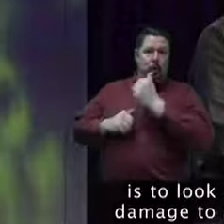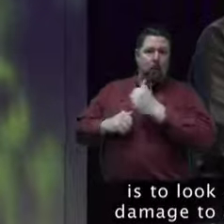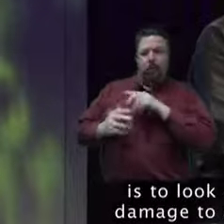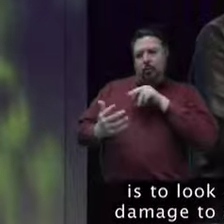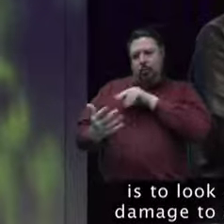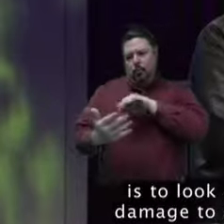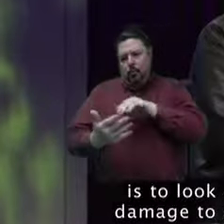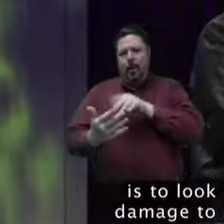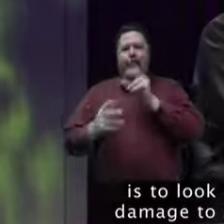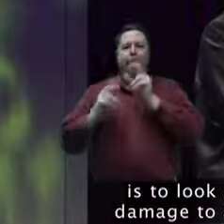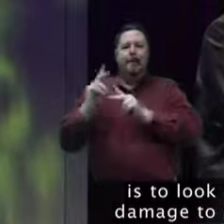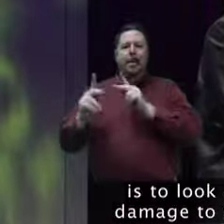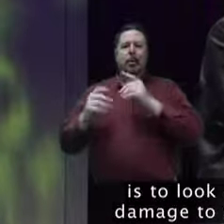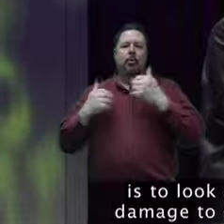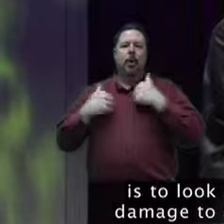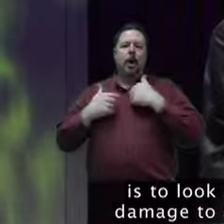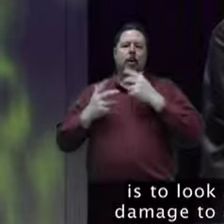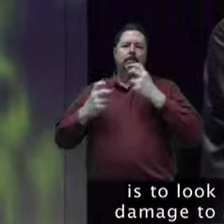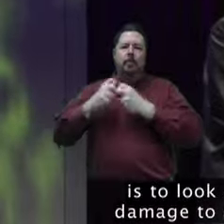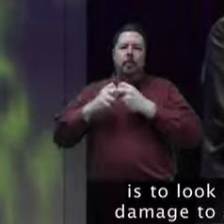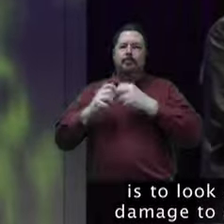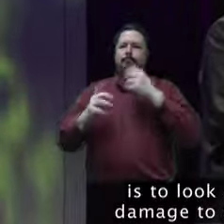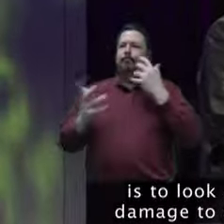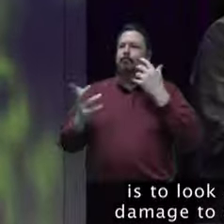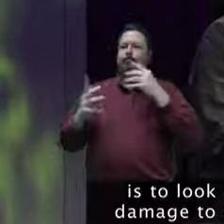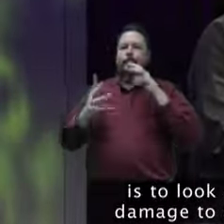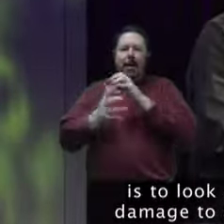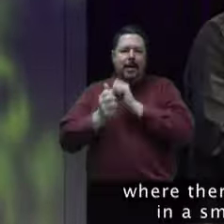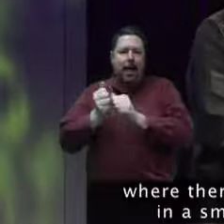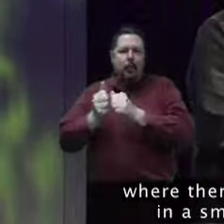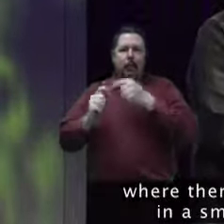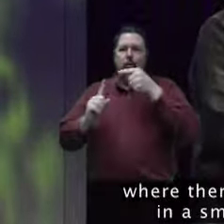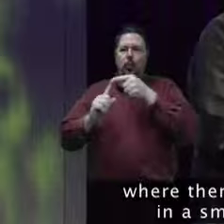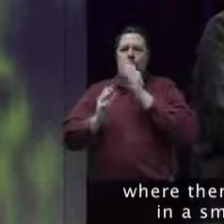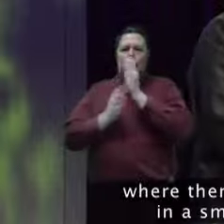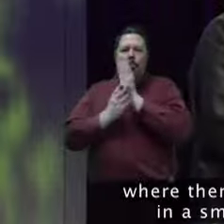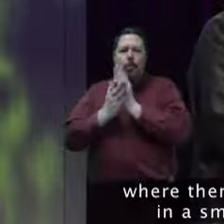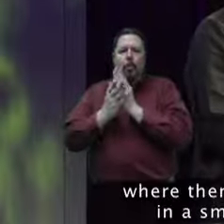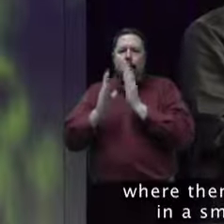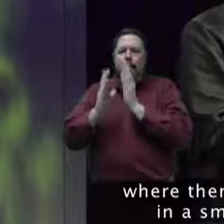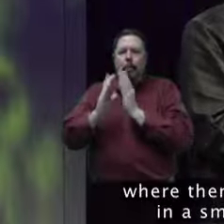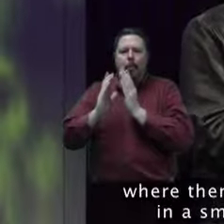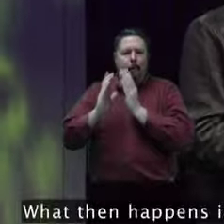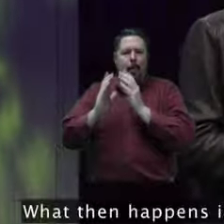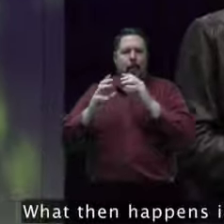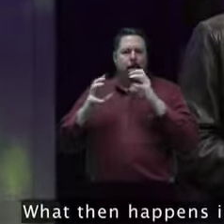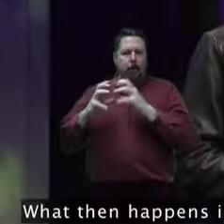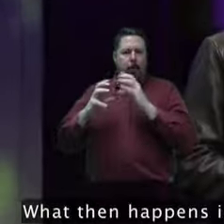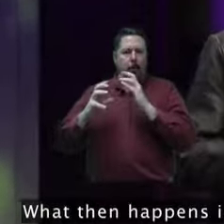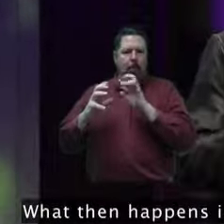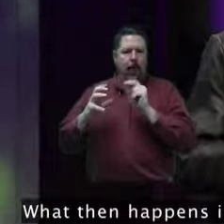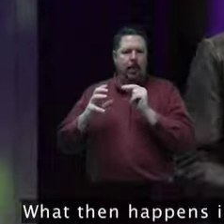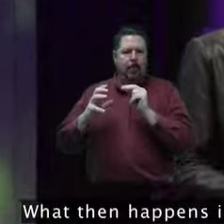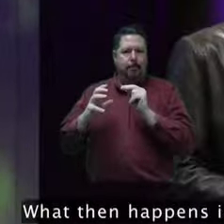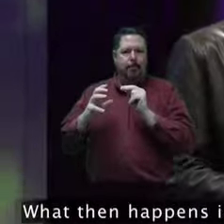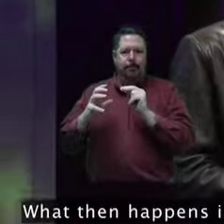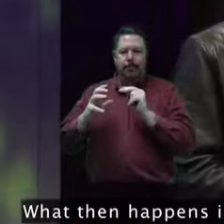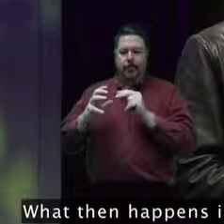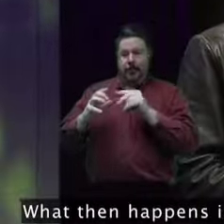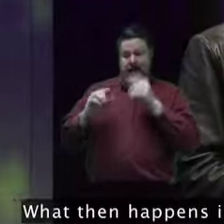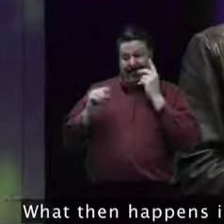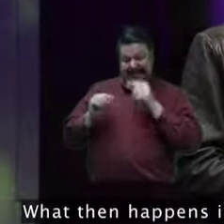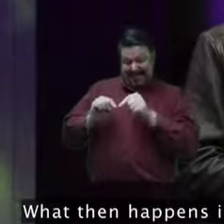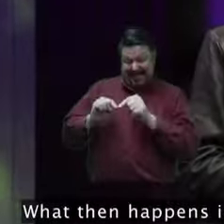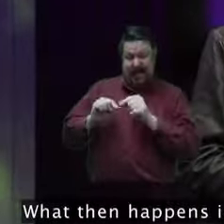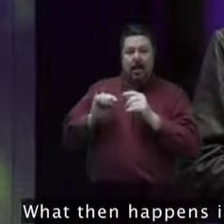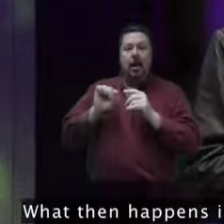look at patients who have sustained damage to a small region of the brain, or there's been a genetic change in a small region of the brain. What then happens